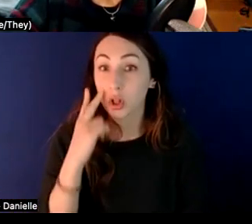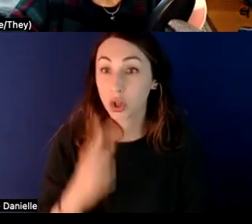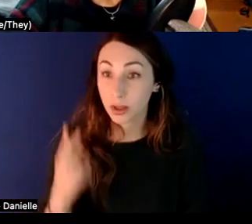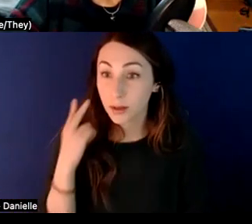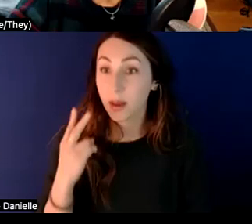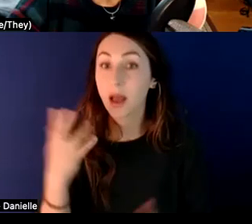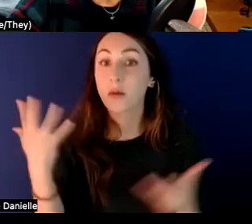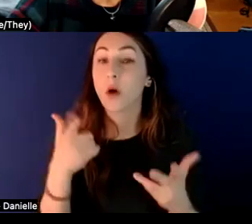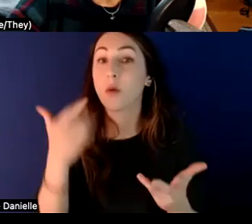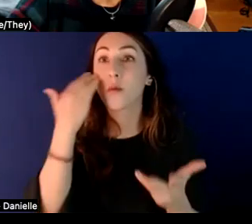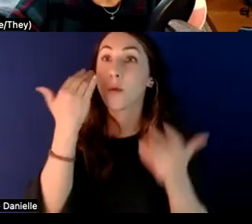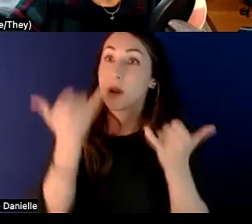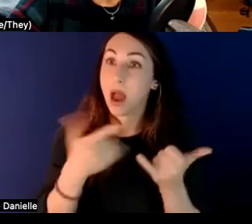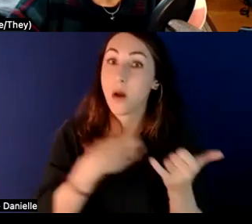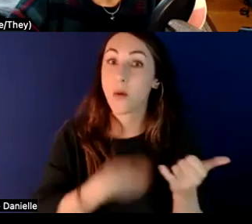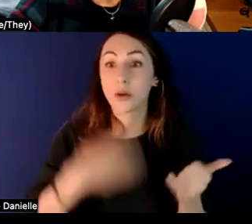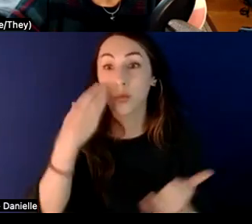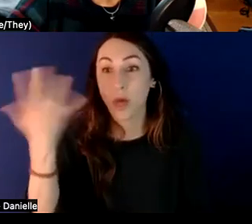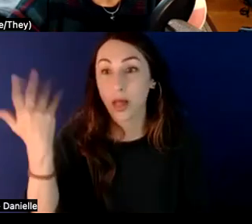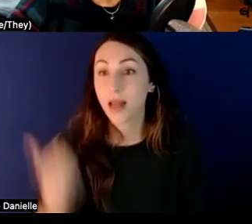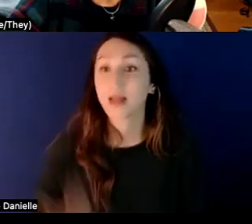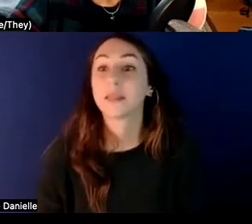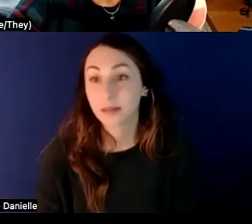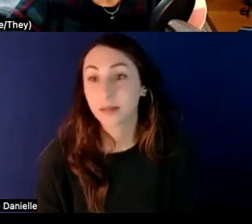do you know now that you wish you knew then?